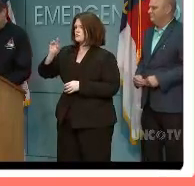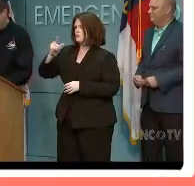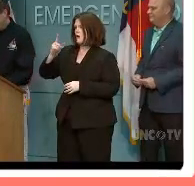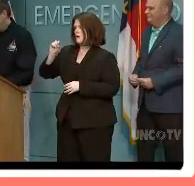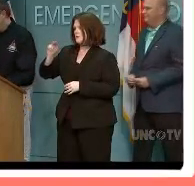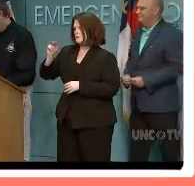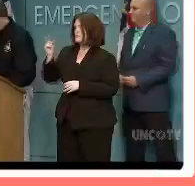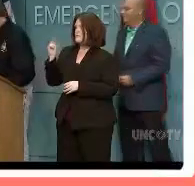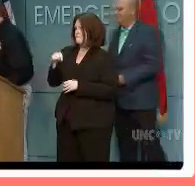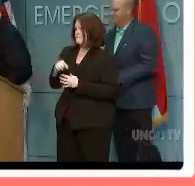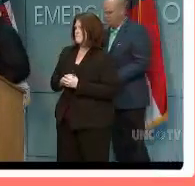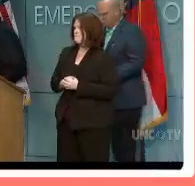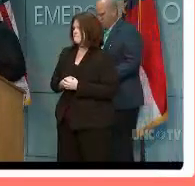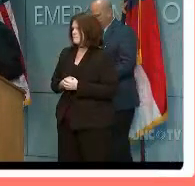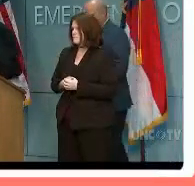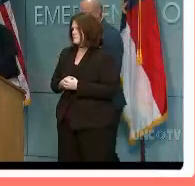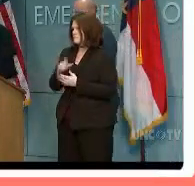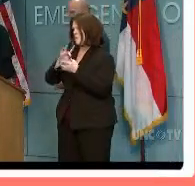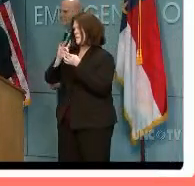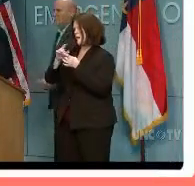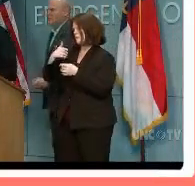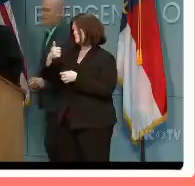department. Secretary Trogdon.